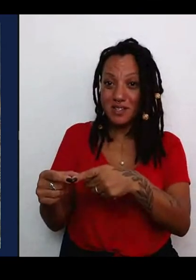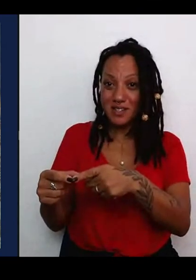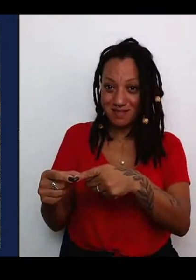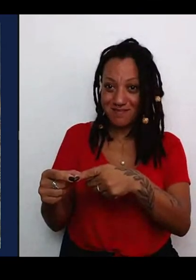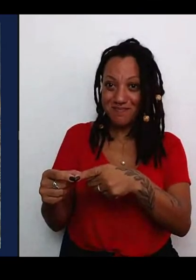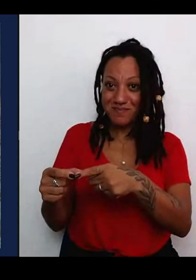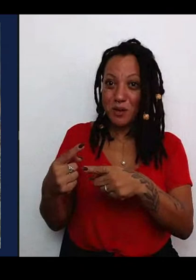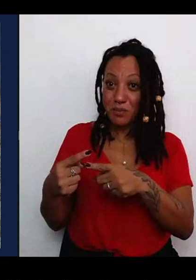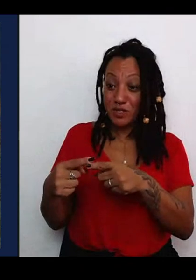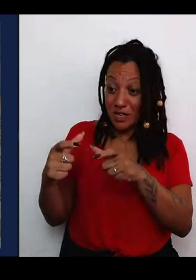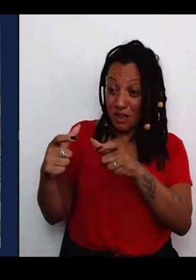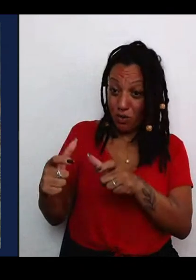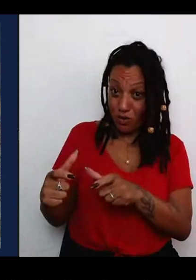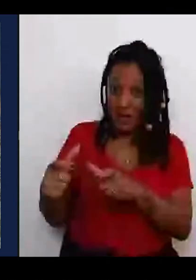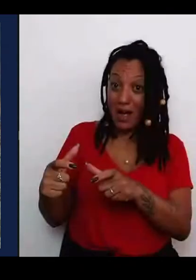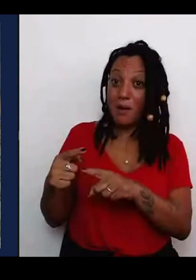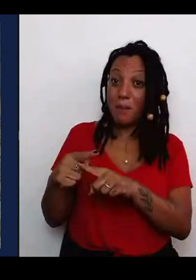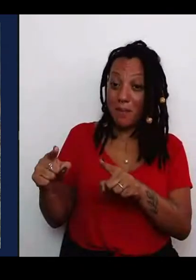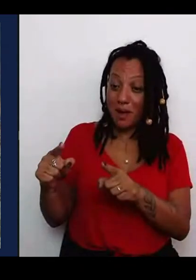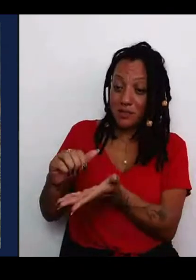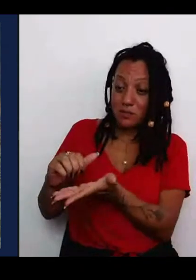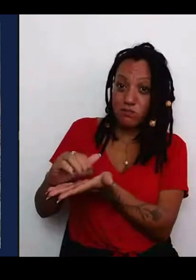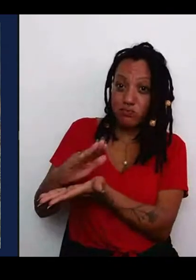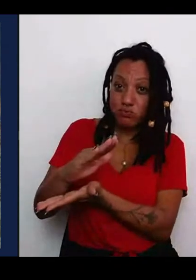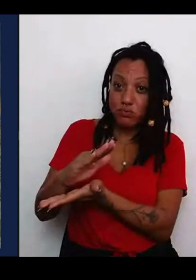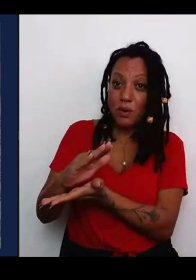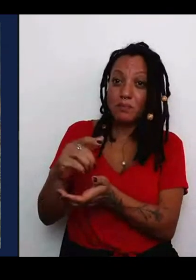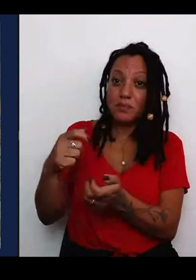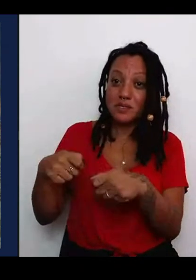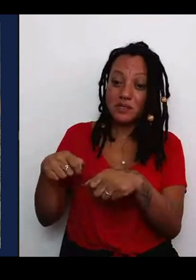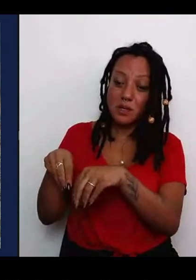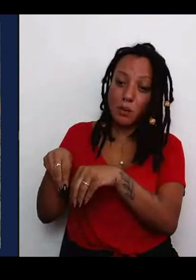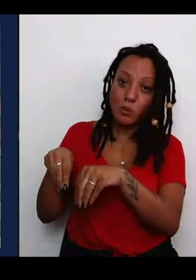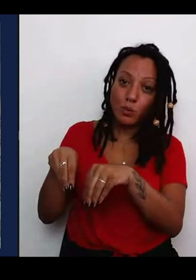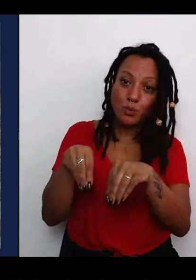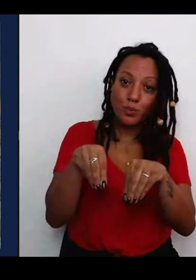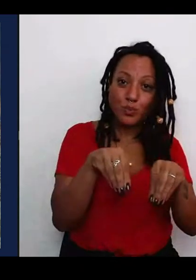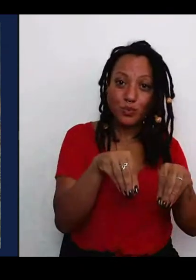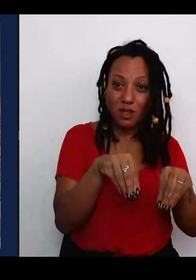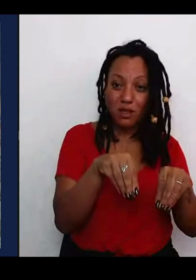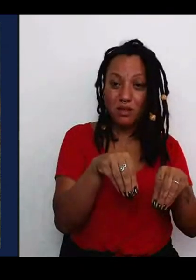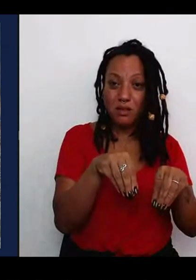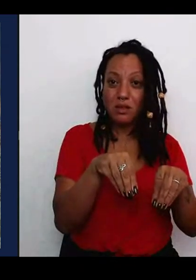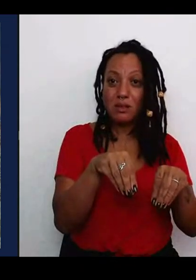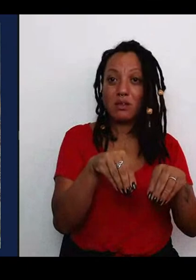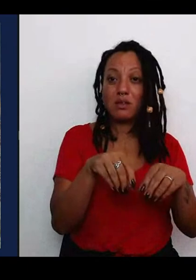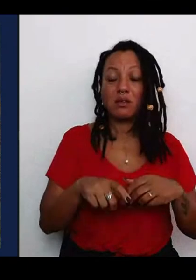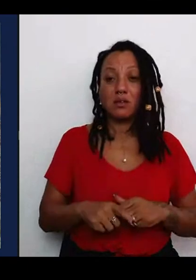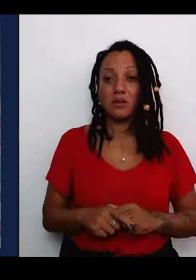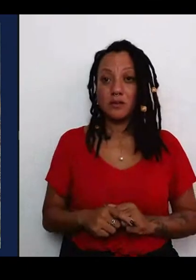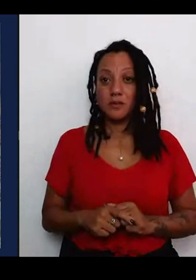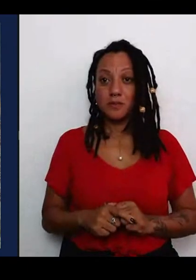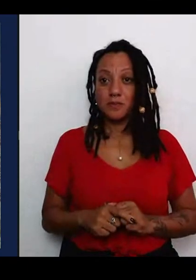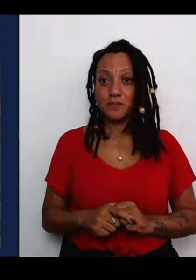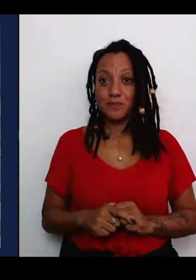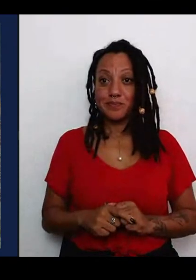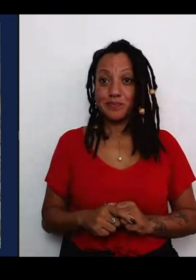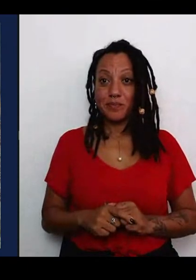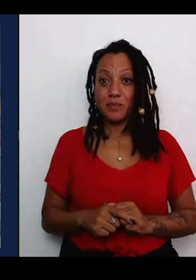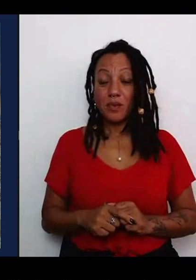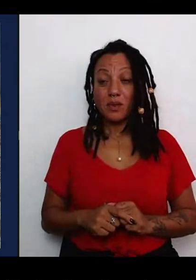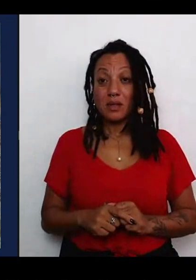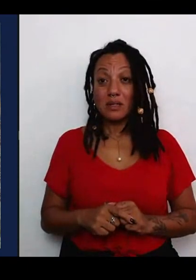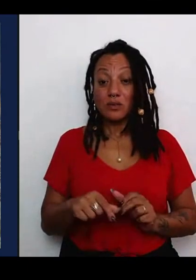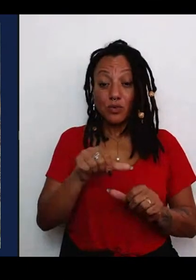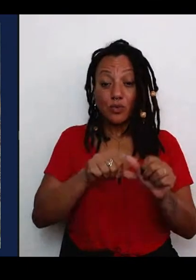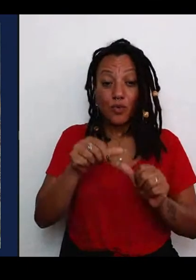migratory roots or who weakened um try to find some help from the poisons of Humanity's